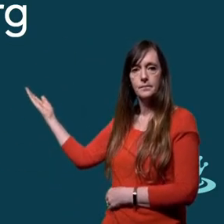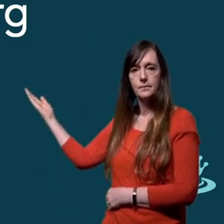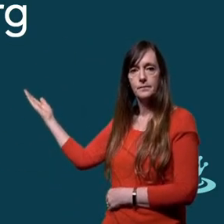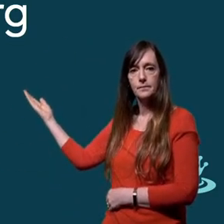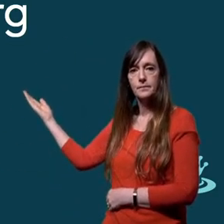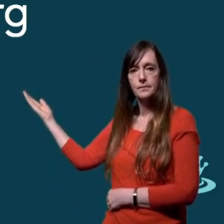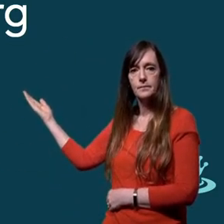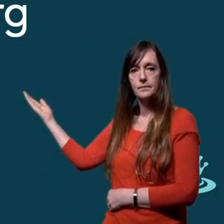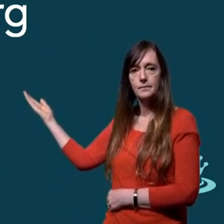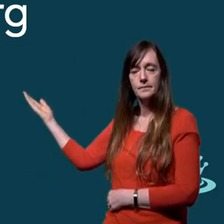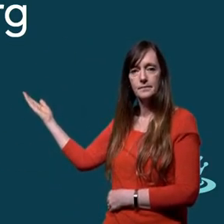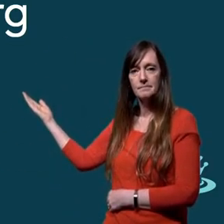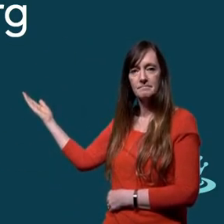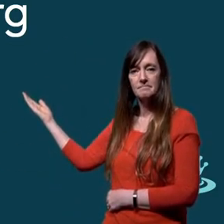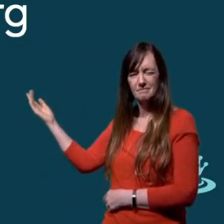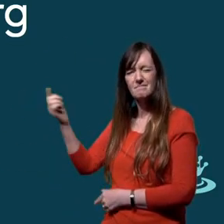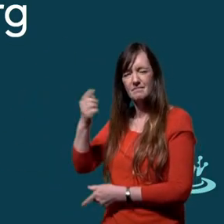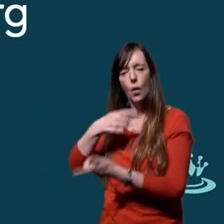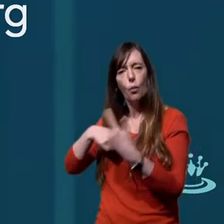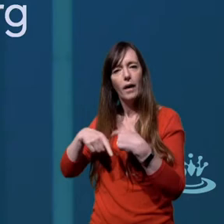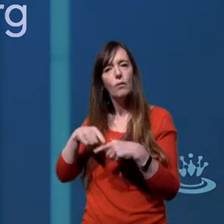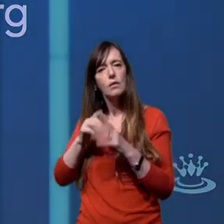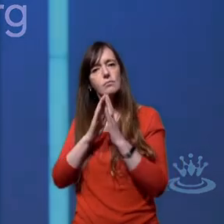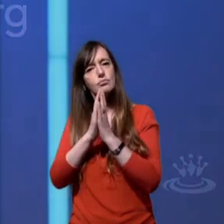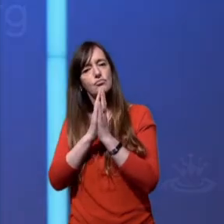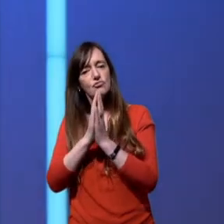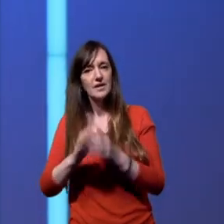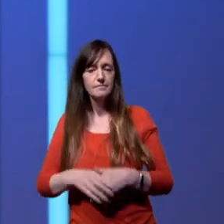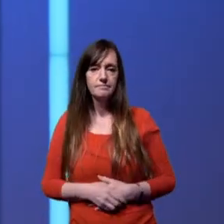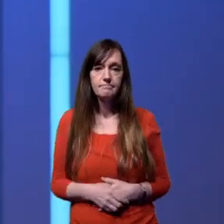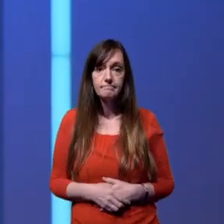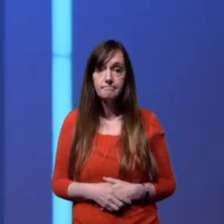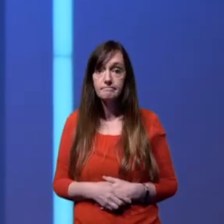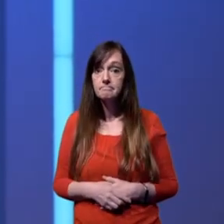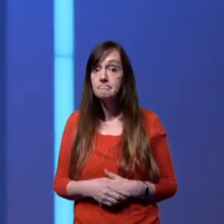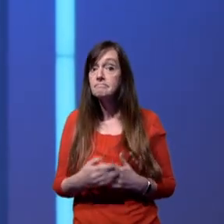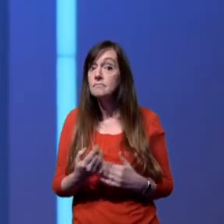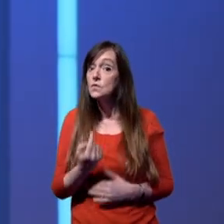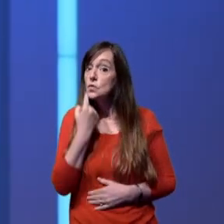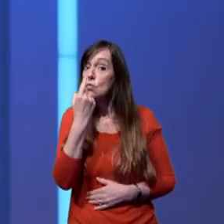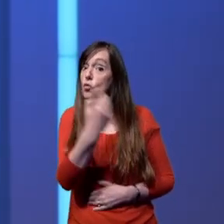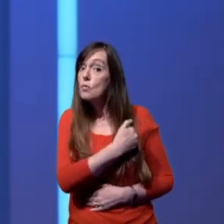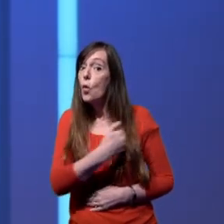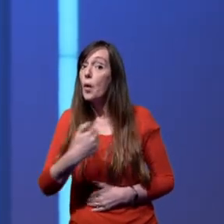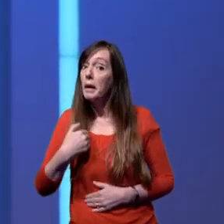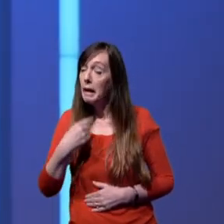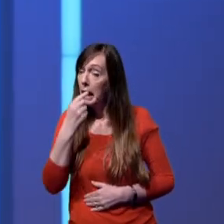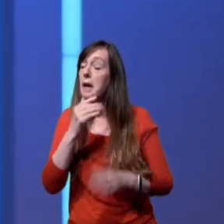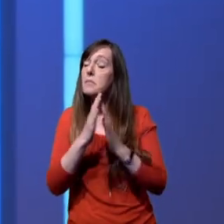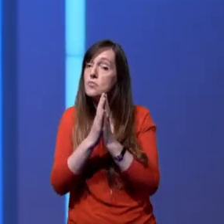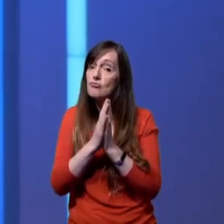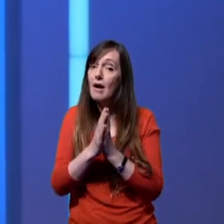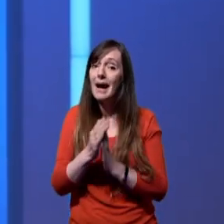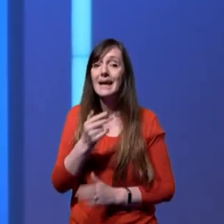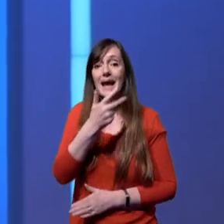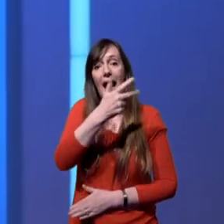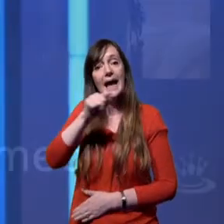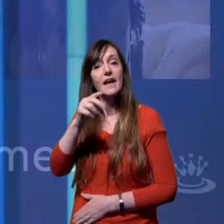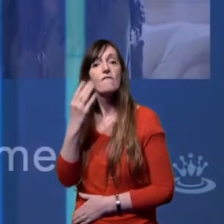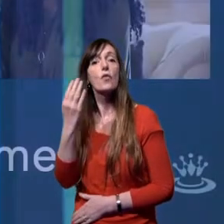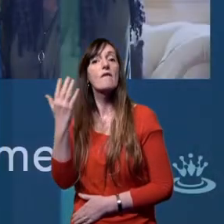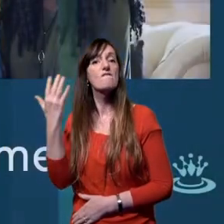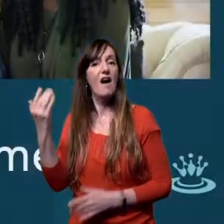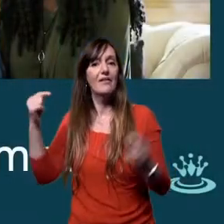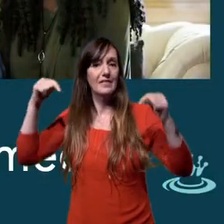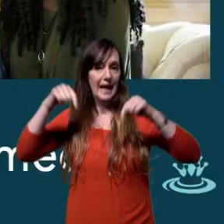prayer@keswickministries.org and we will pray for you. Another opportunity to pray tomorrow morning at 8:45 in here, and it will also